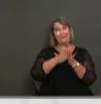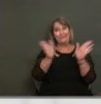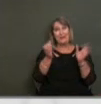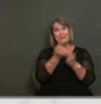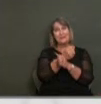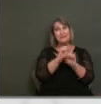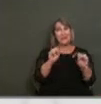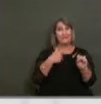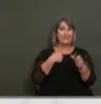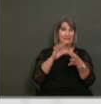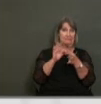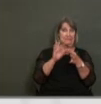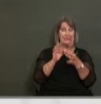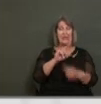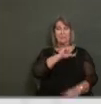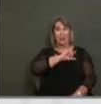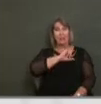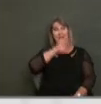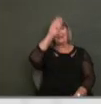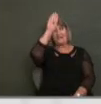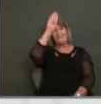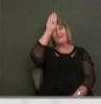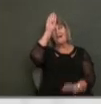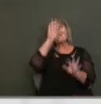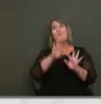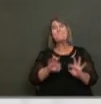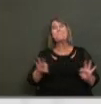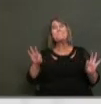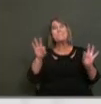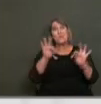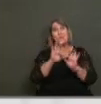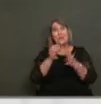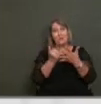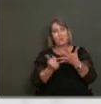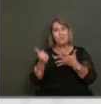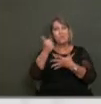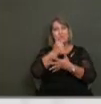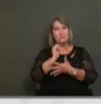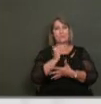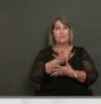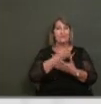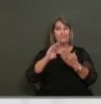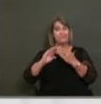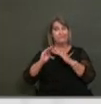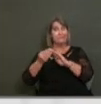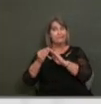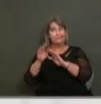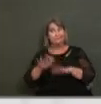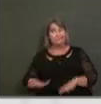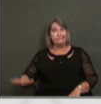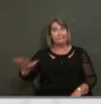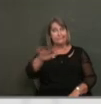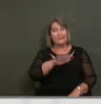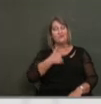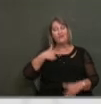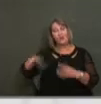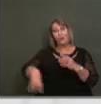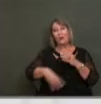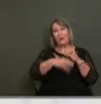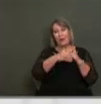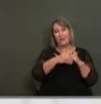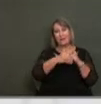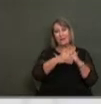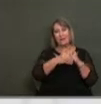mentioned, police and fire were priorities of our community. So in the budget, we are adding a total